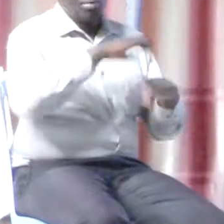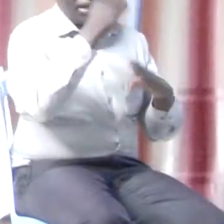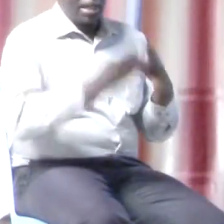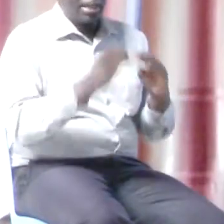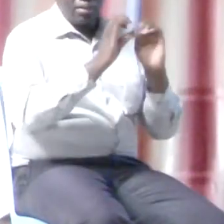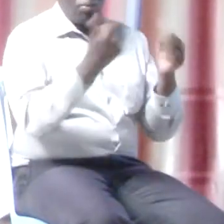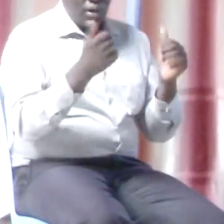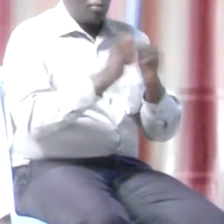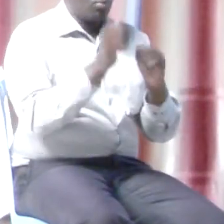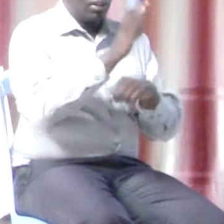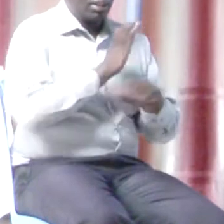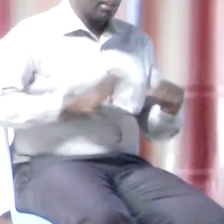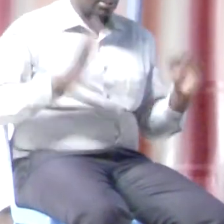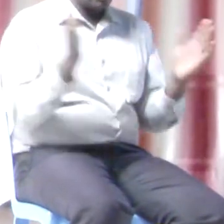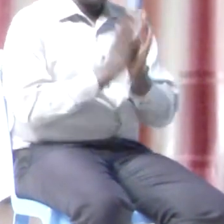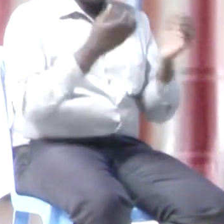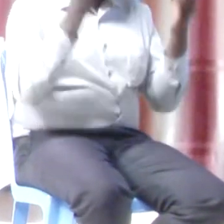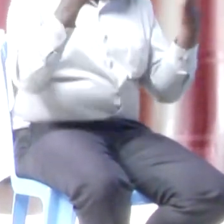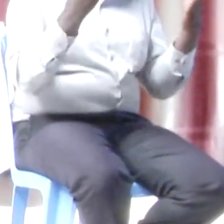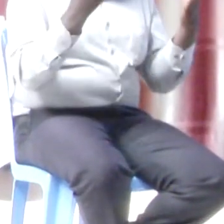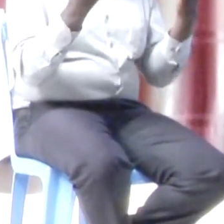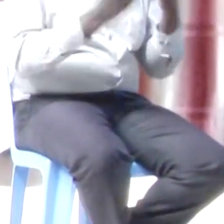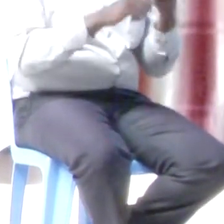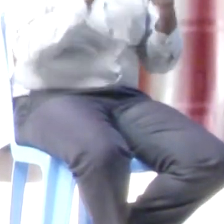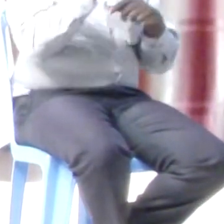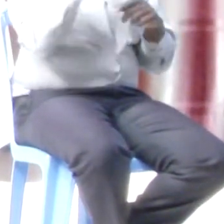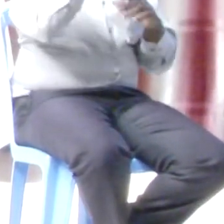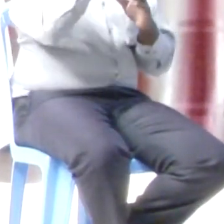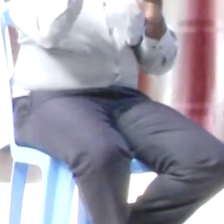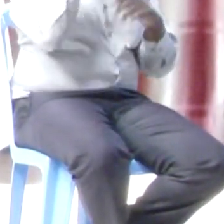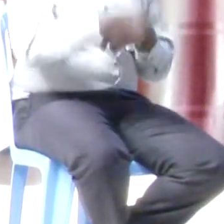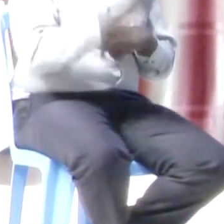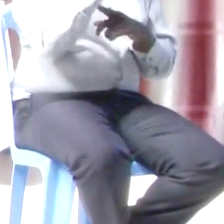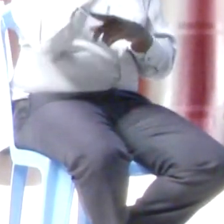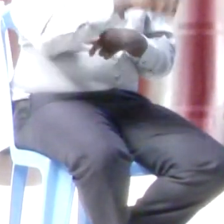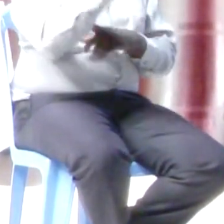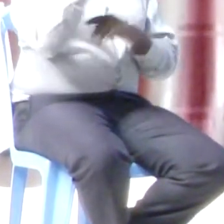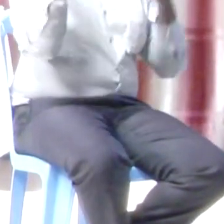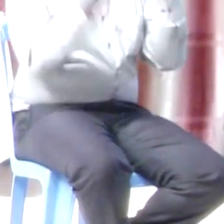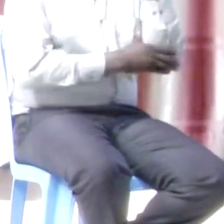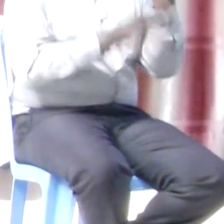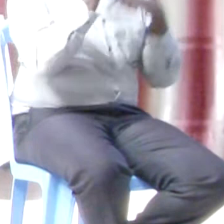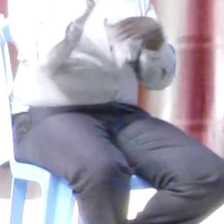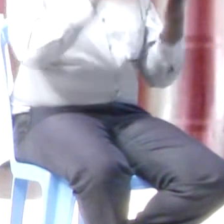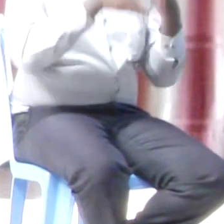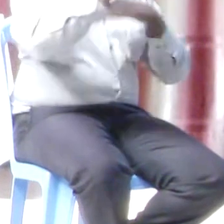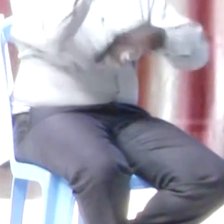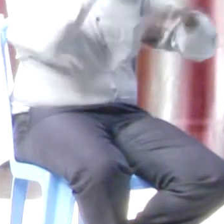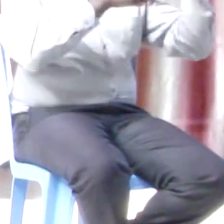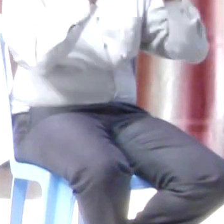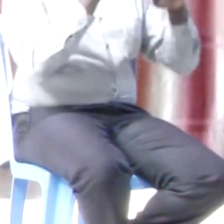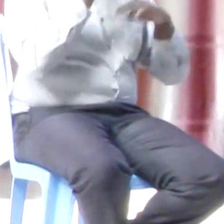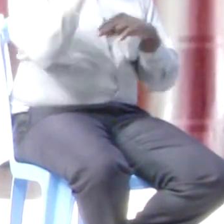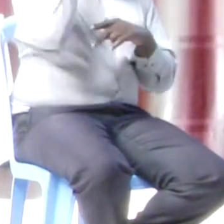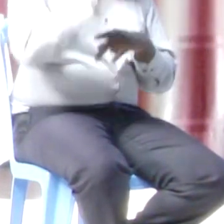was light. Hallelujah. Hallelujah. Don't judge yourself badly looking at your history. Don't judge yourself